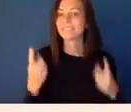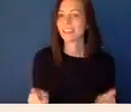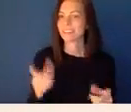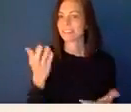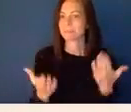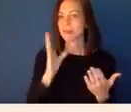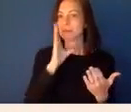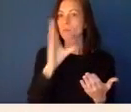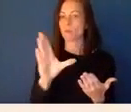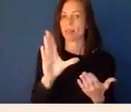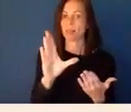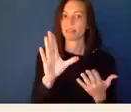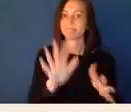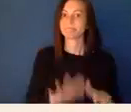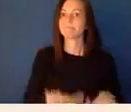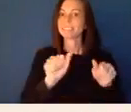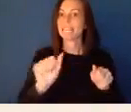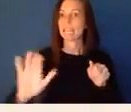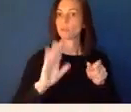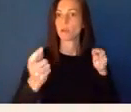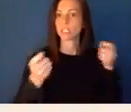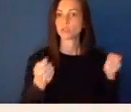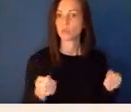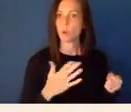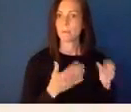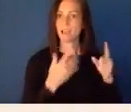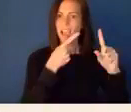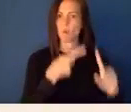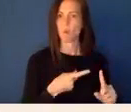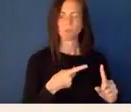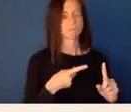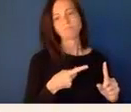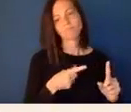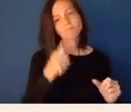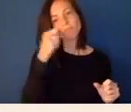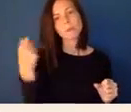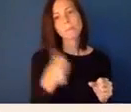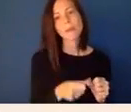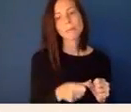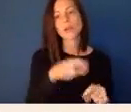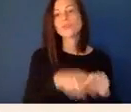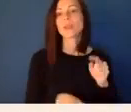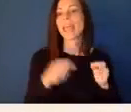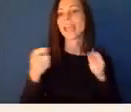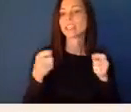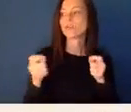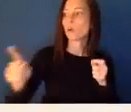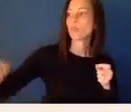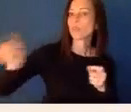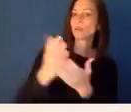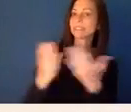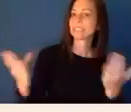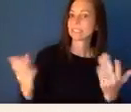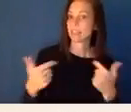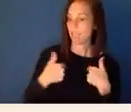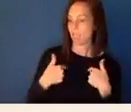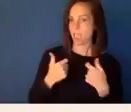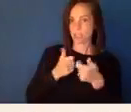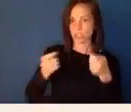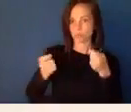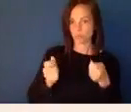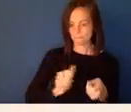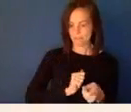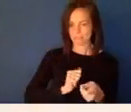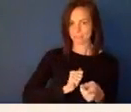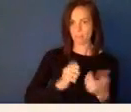what you want to do or what your goals are. But remember that you can't control those outside factors. You can only control what's certain and what's